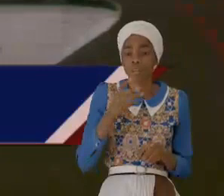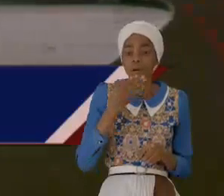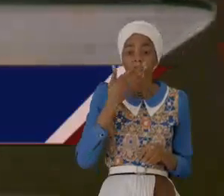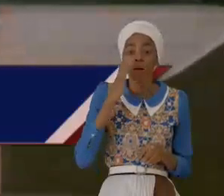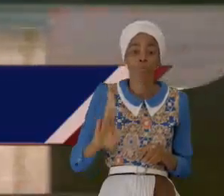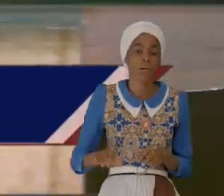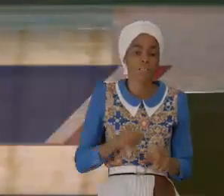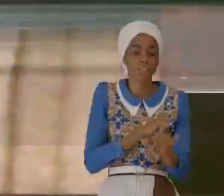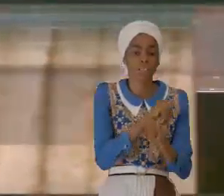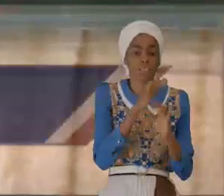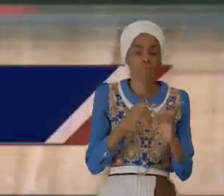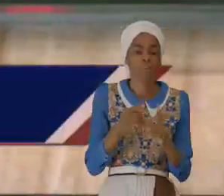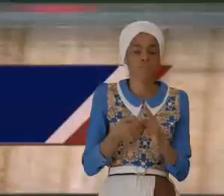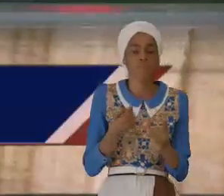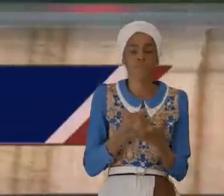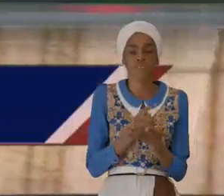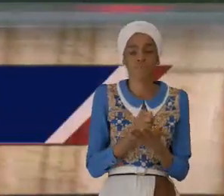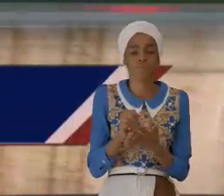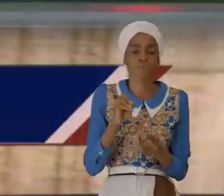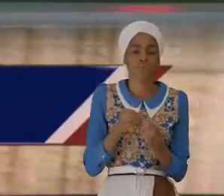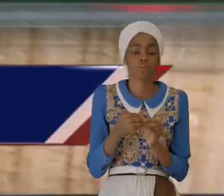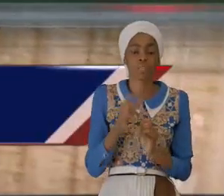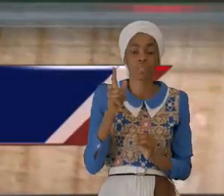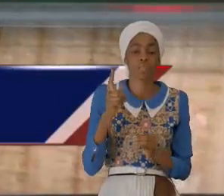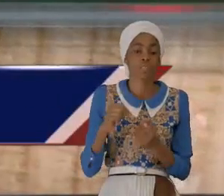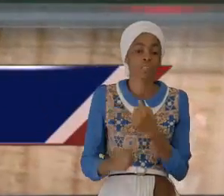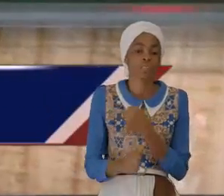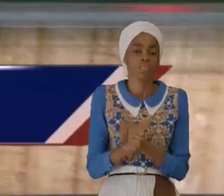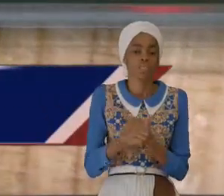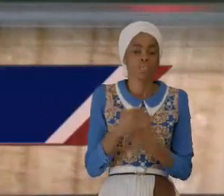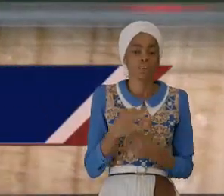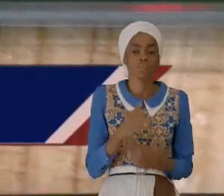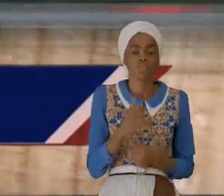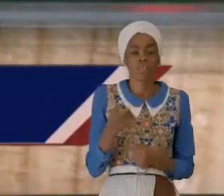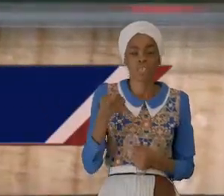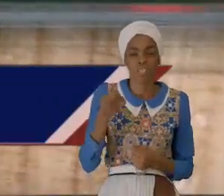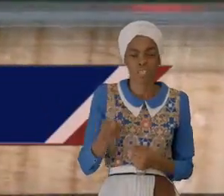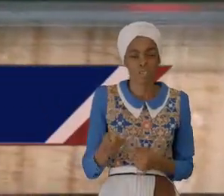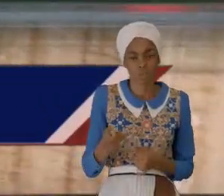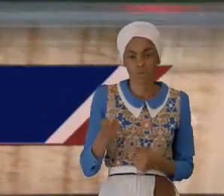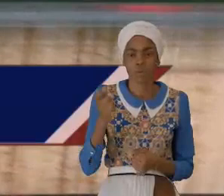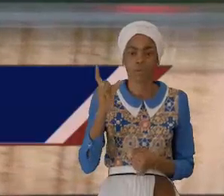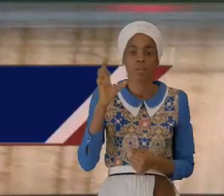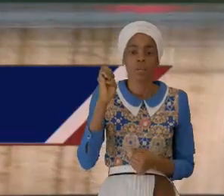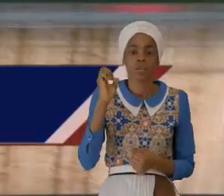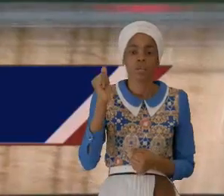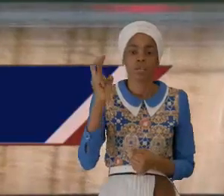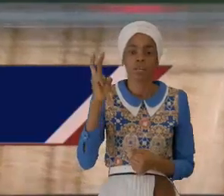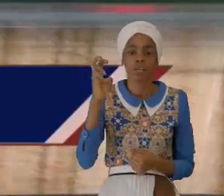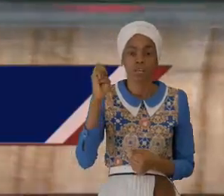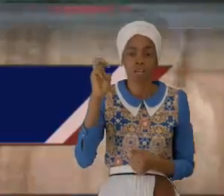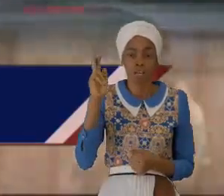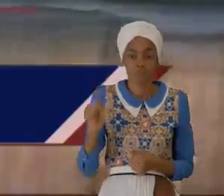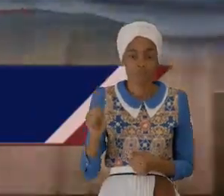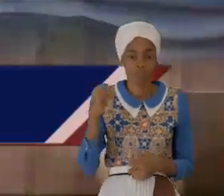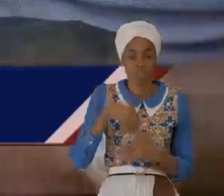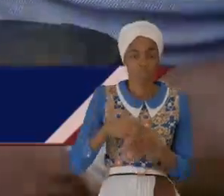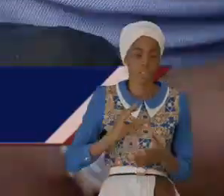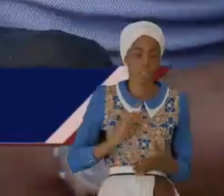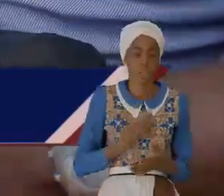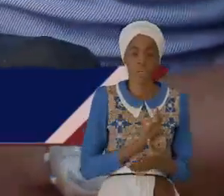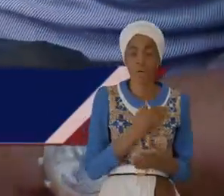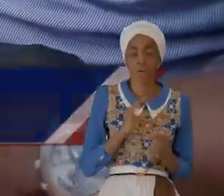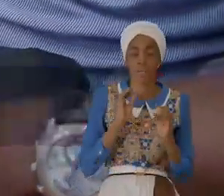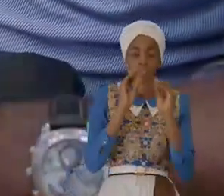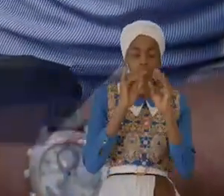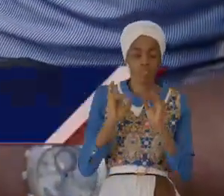the danger of a little leaven in our teaching. Come to number one,